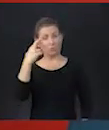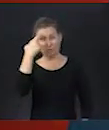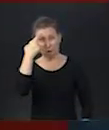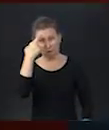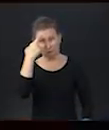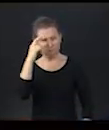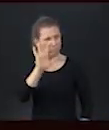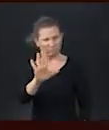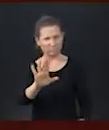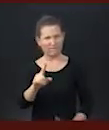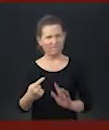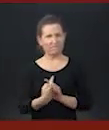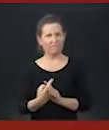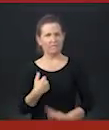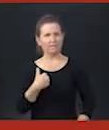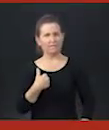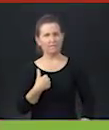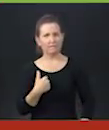me.